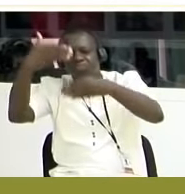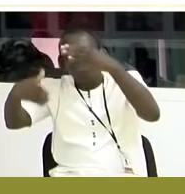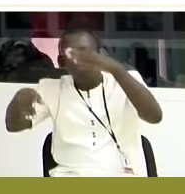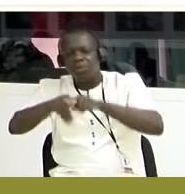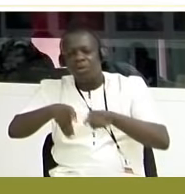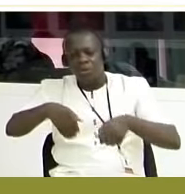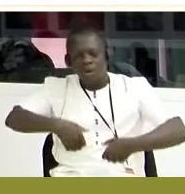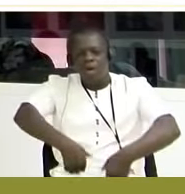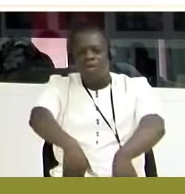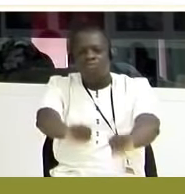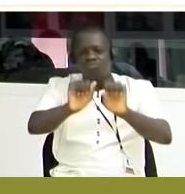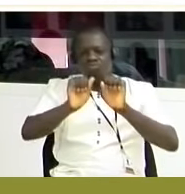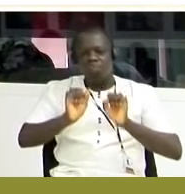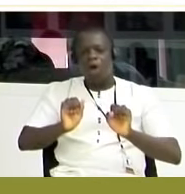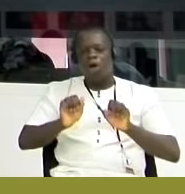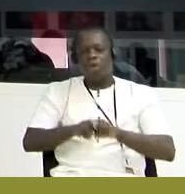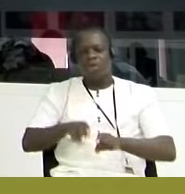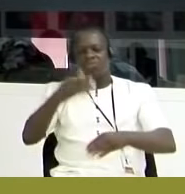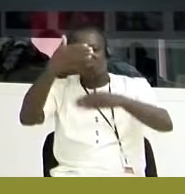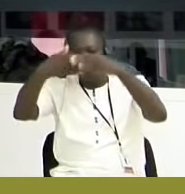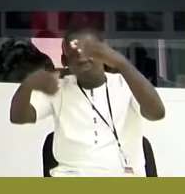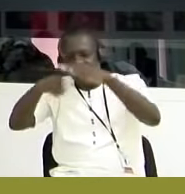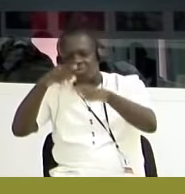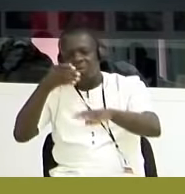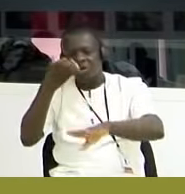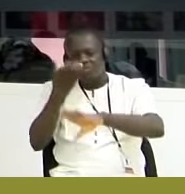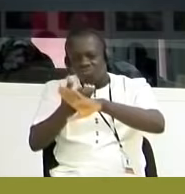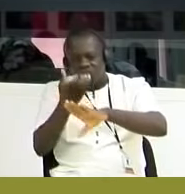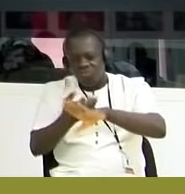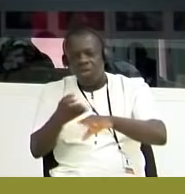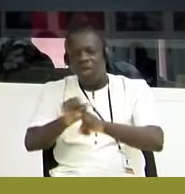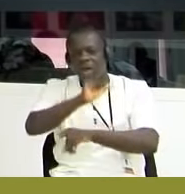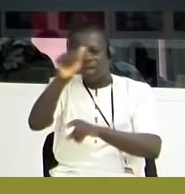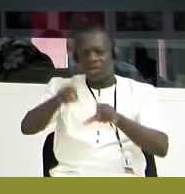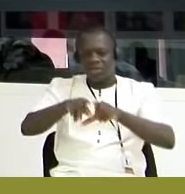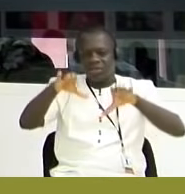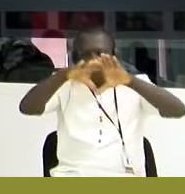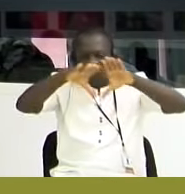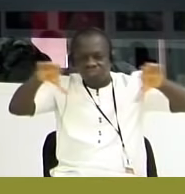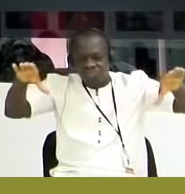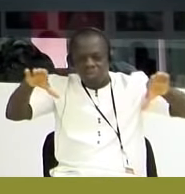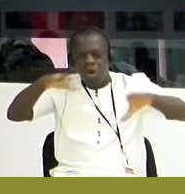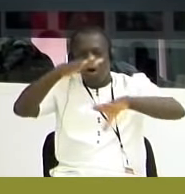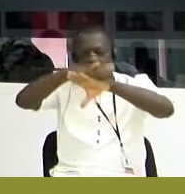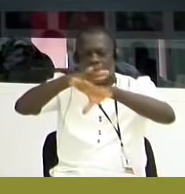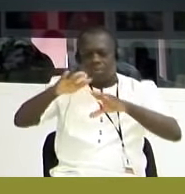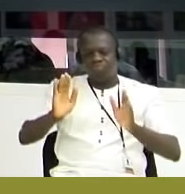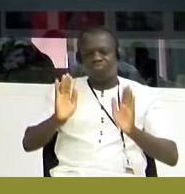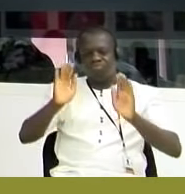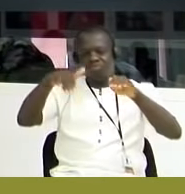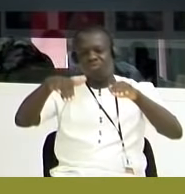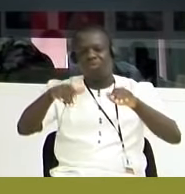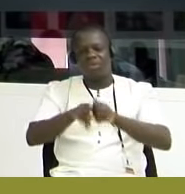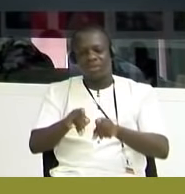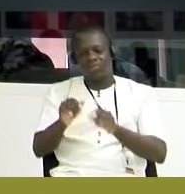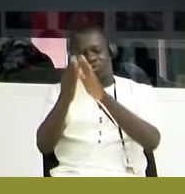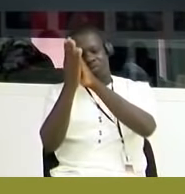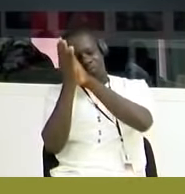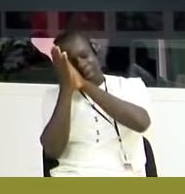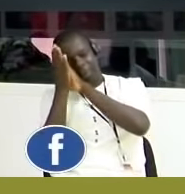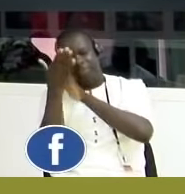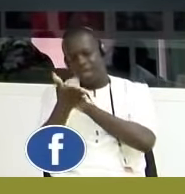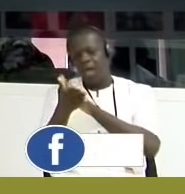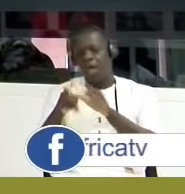So concrete? Yes, concrete, and then the plywood is on it. That's where you lie usually, with a